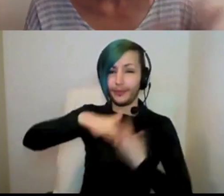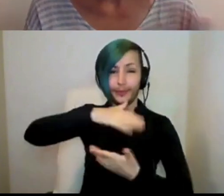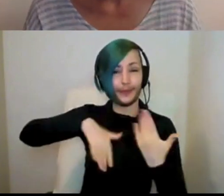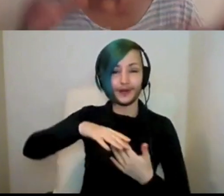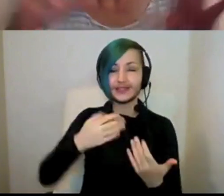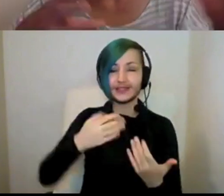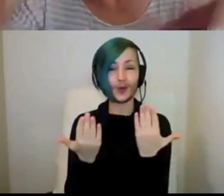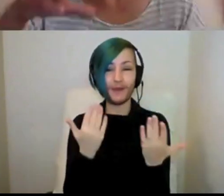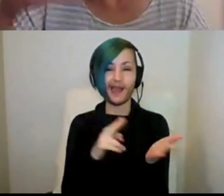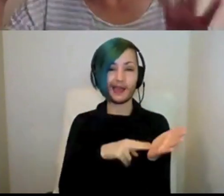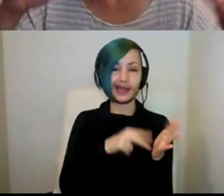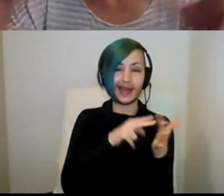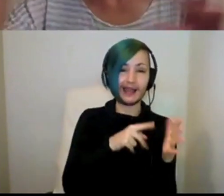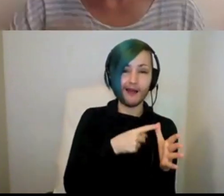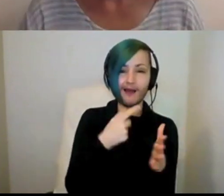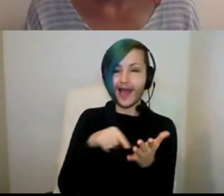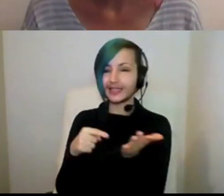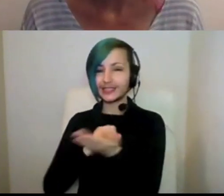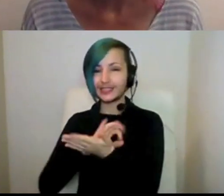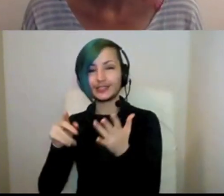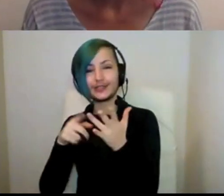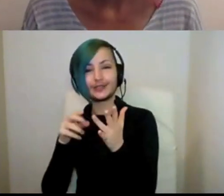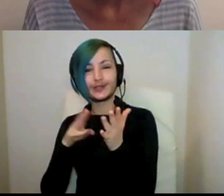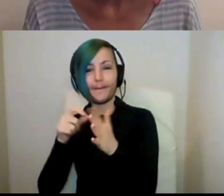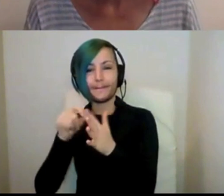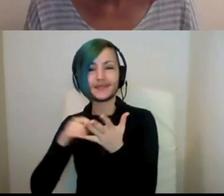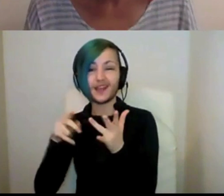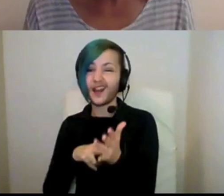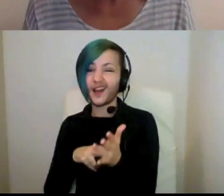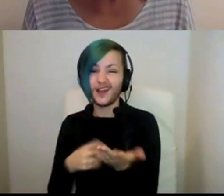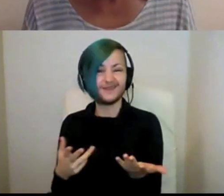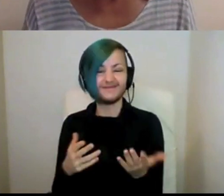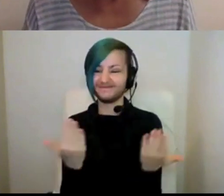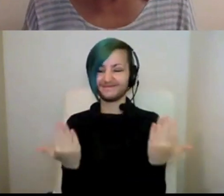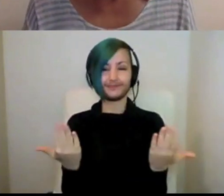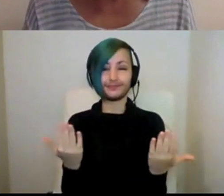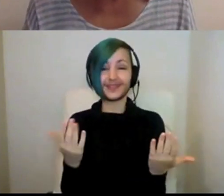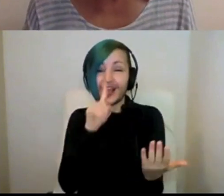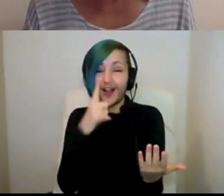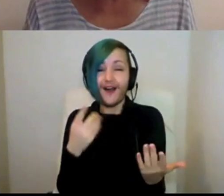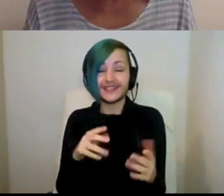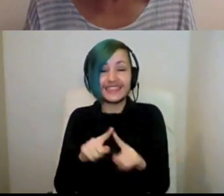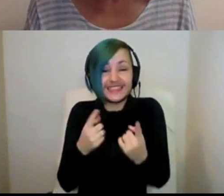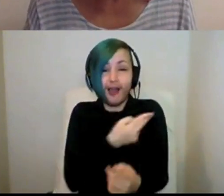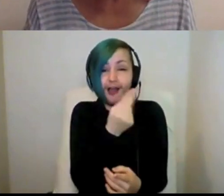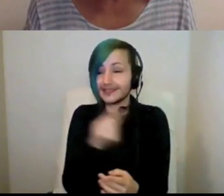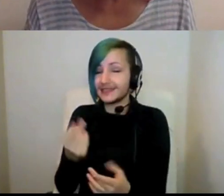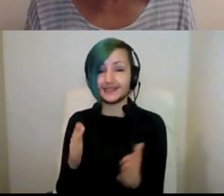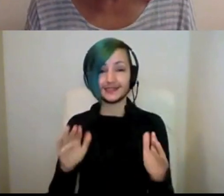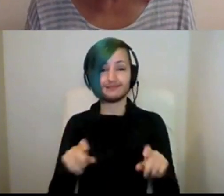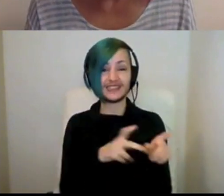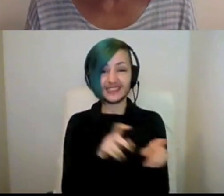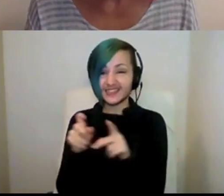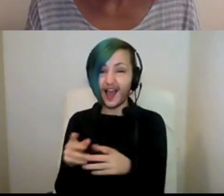Naina is not, they're very different artists functioning in very different ways. And it's hard when I